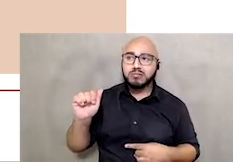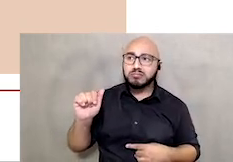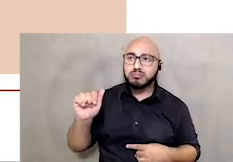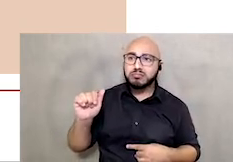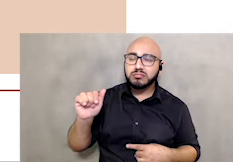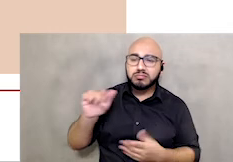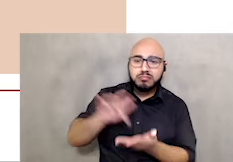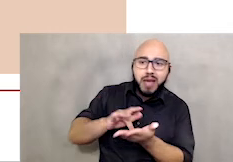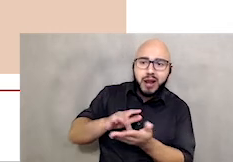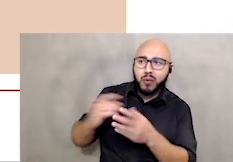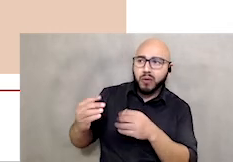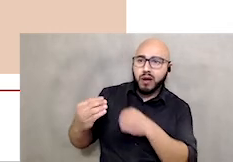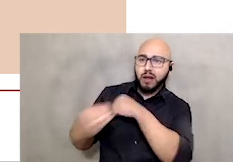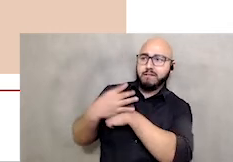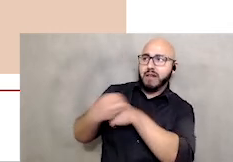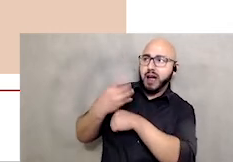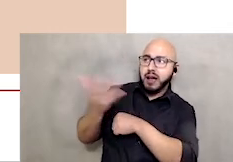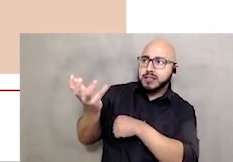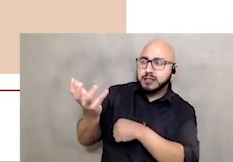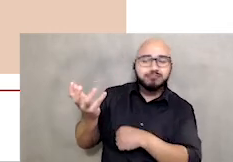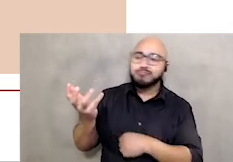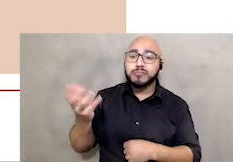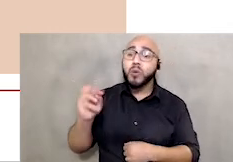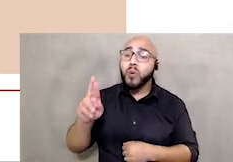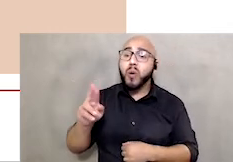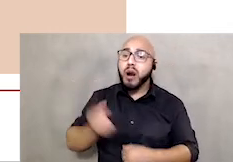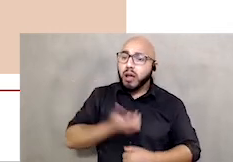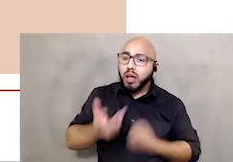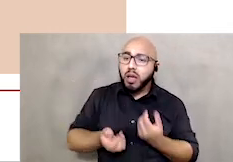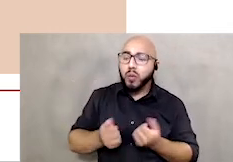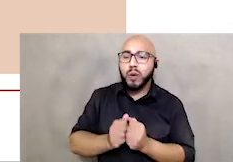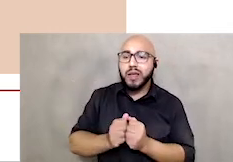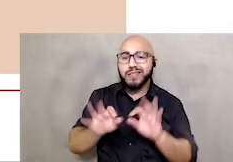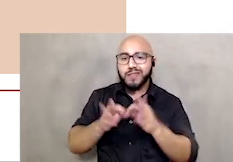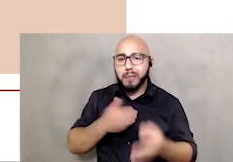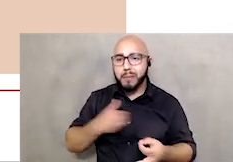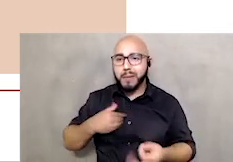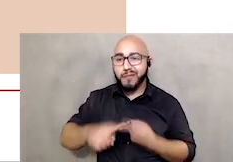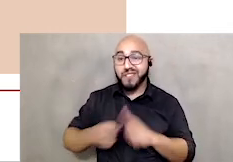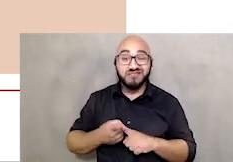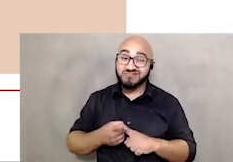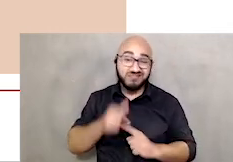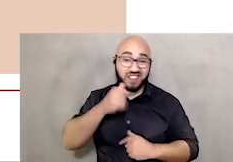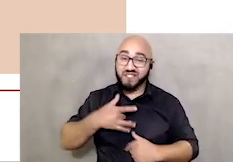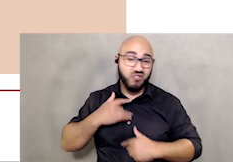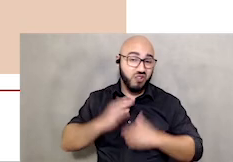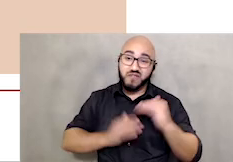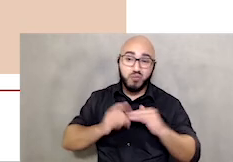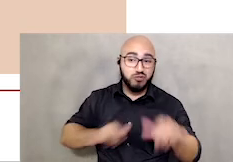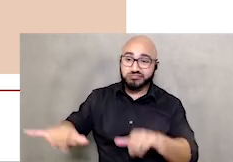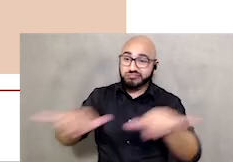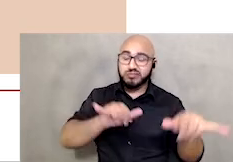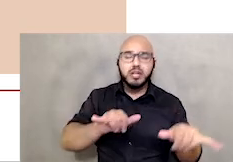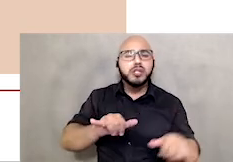with other family friends or family members or friends. So, one way to think about culturally